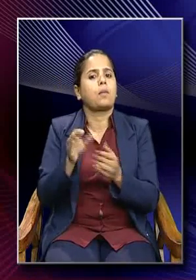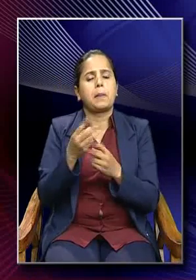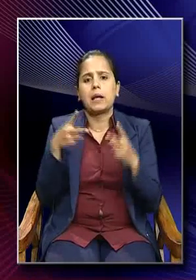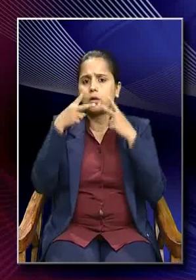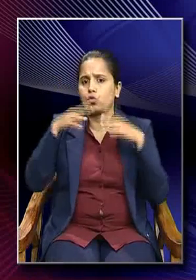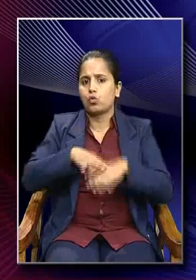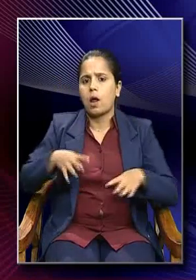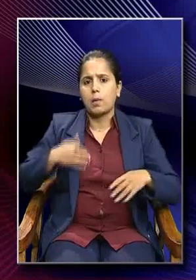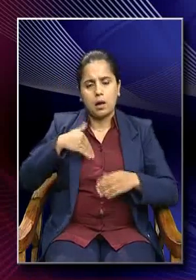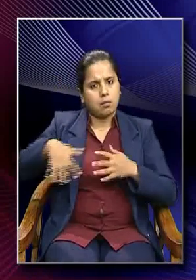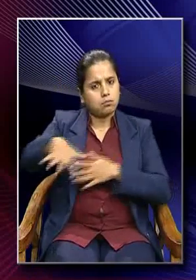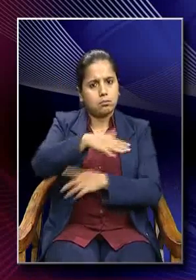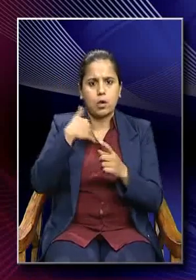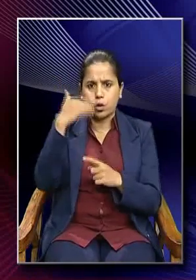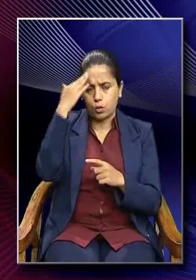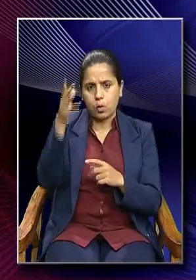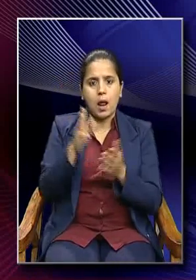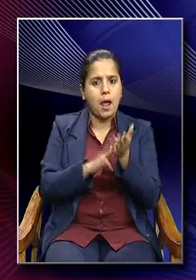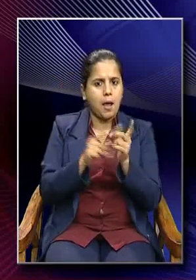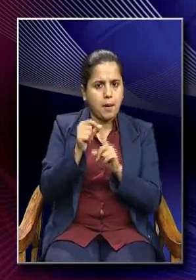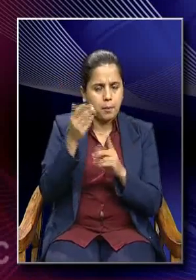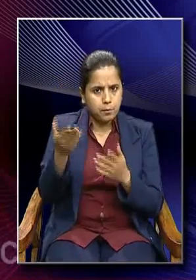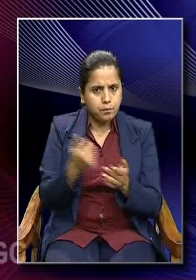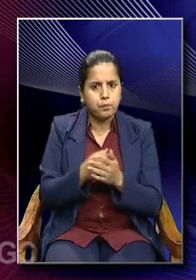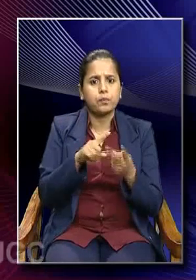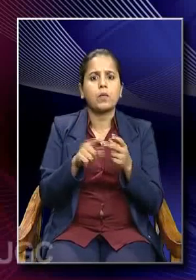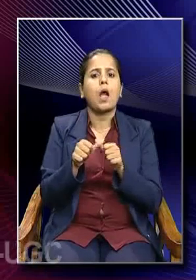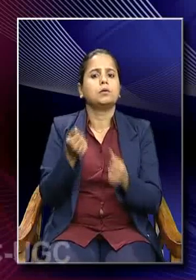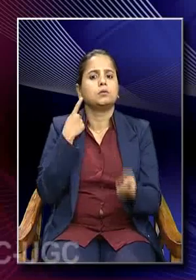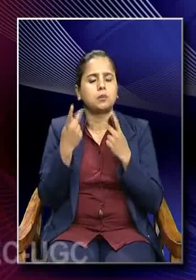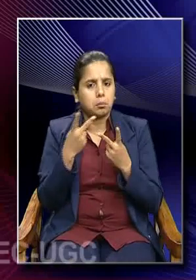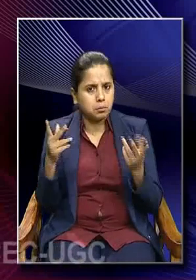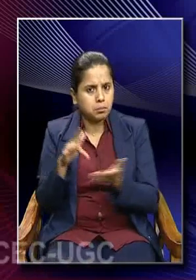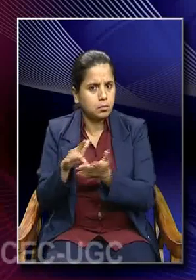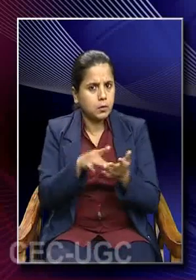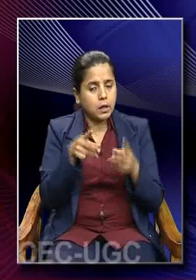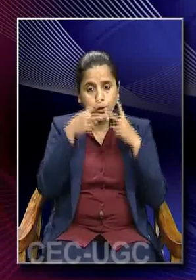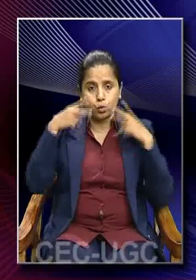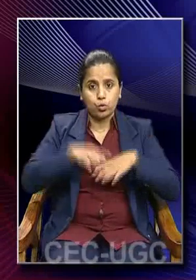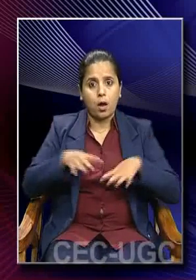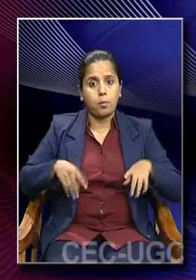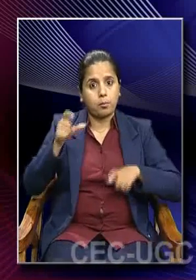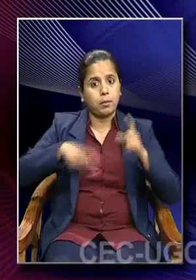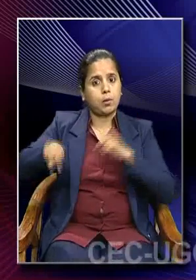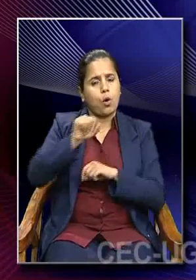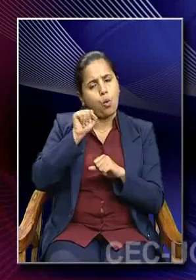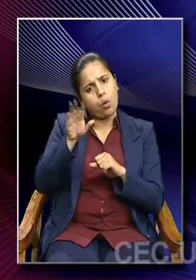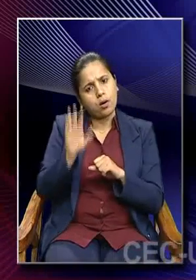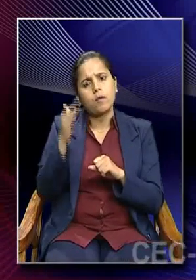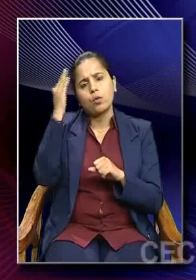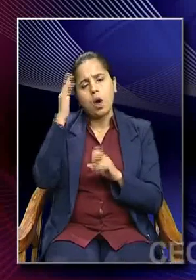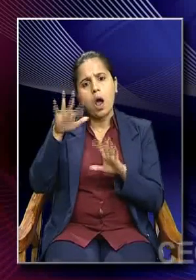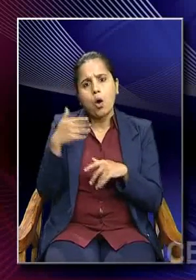which we know they belong to MP, then they belong to Assam. These tribal areas, they have their own energy